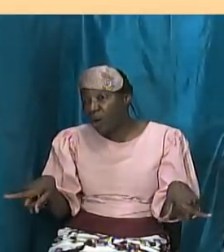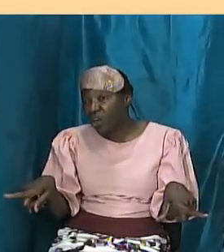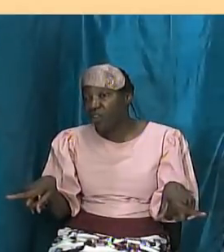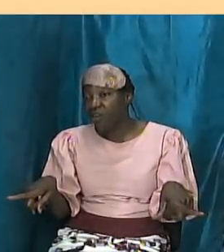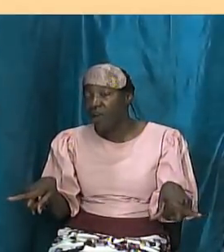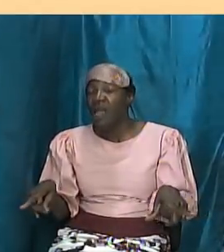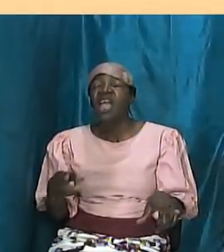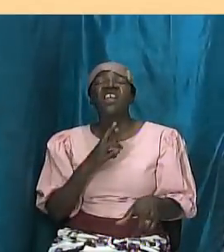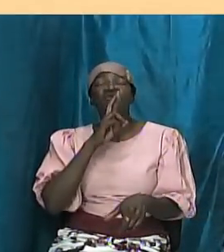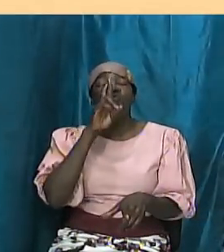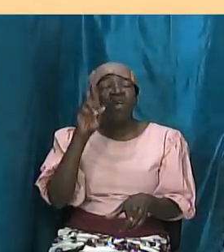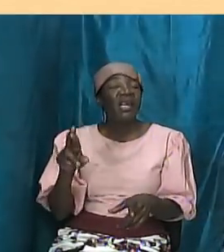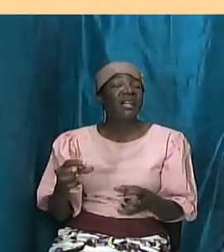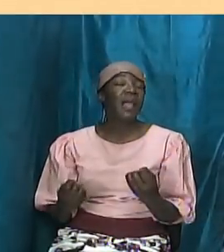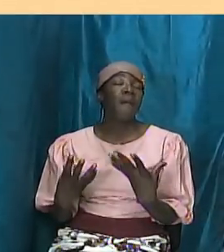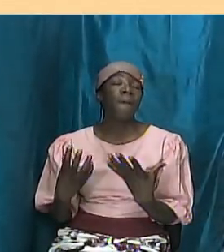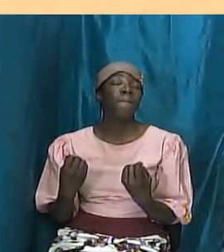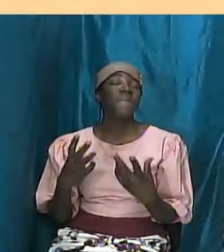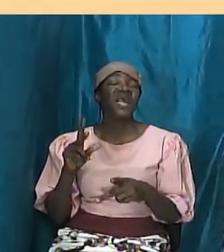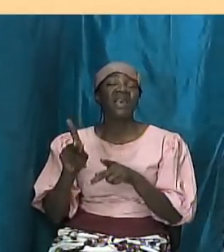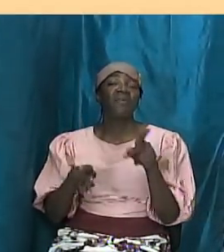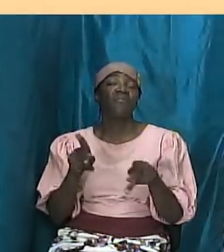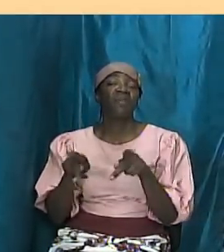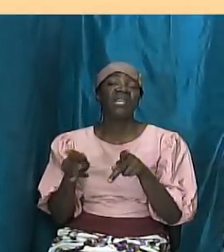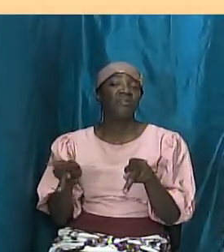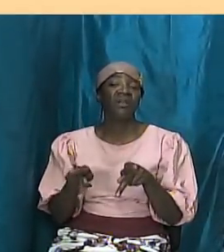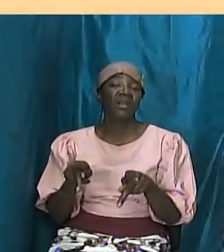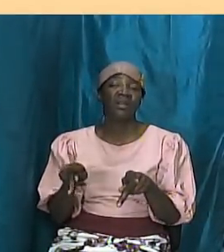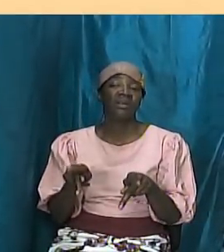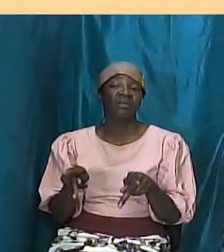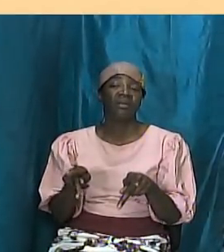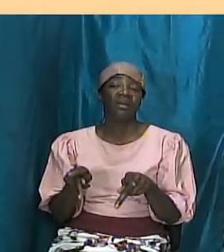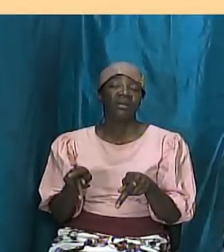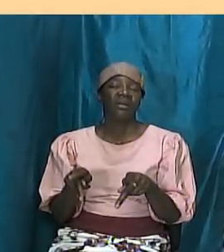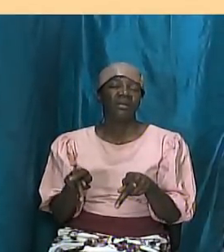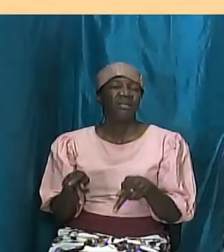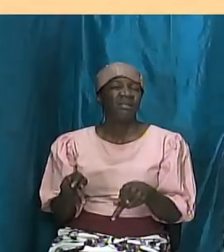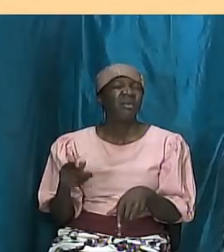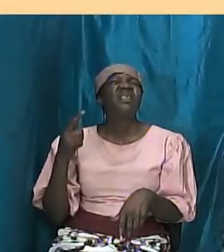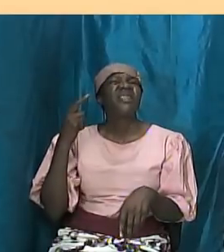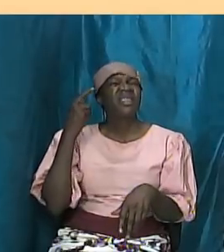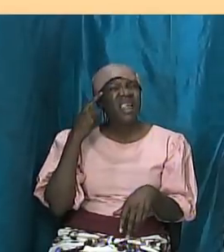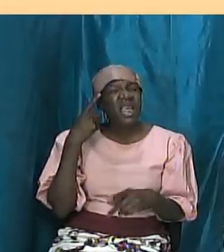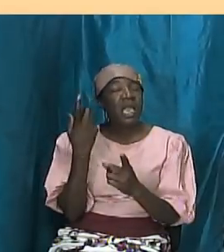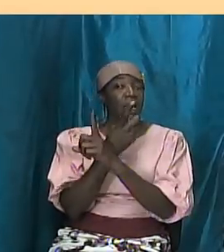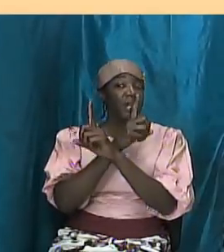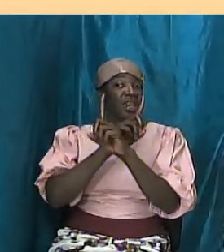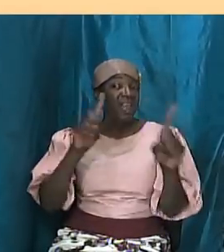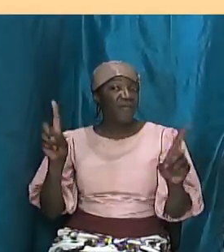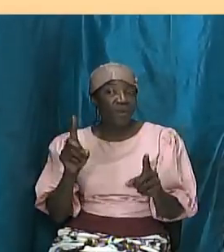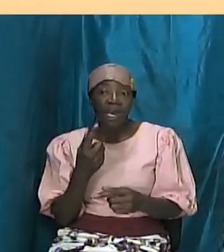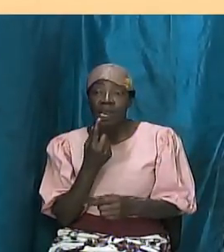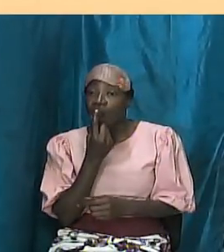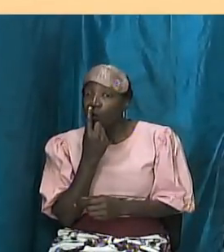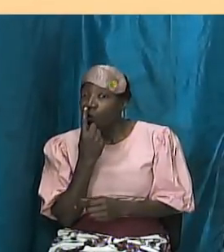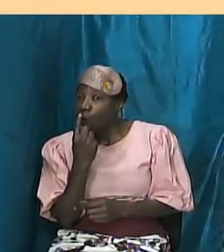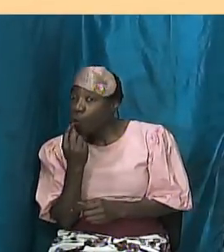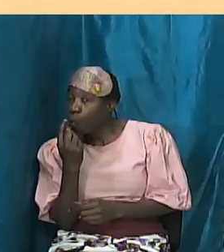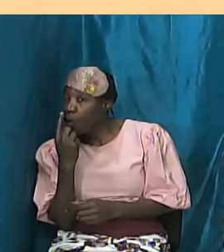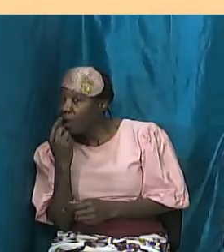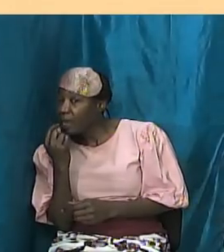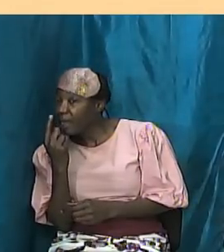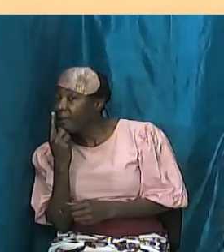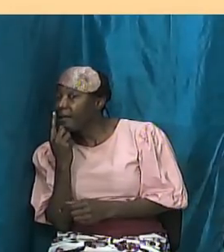in reality, many of us are weighing some things in the balance quietly, secretly in